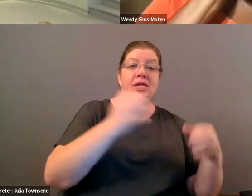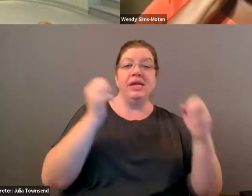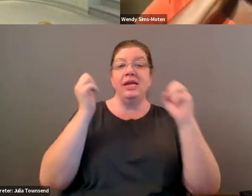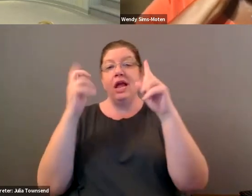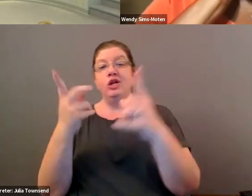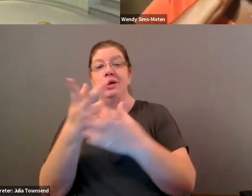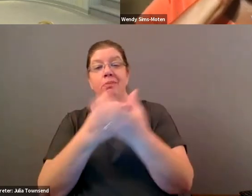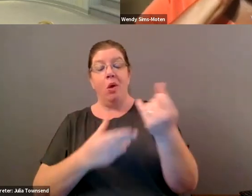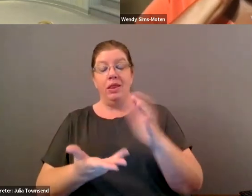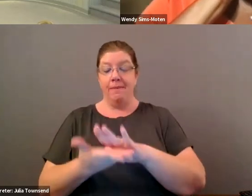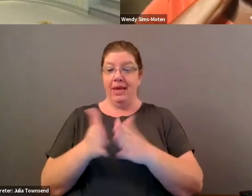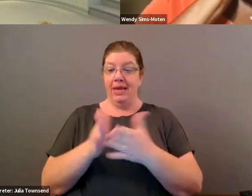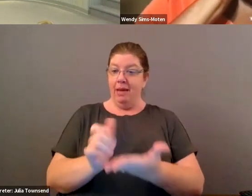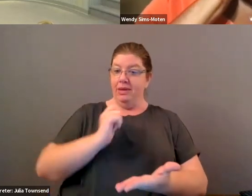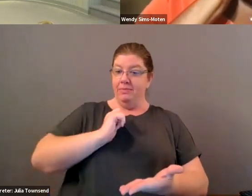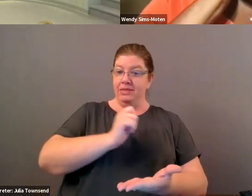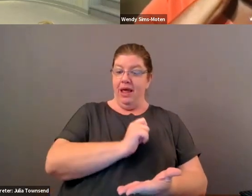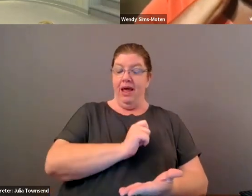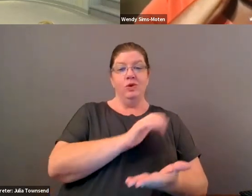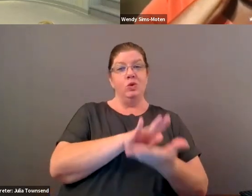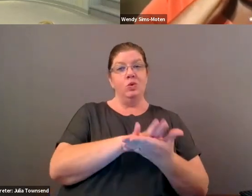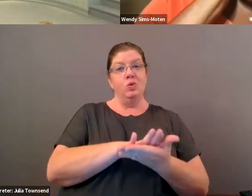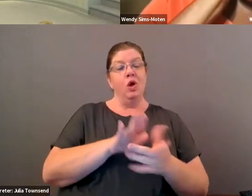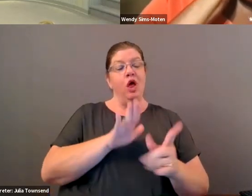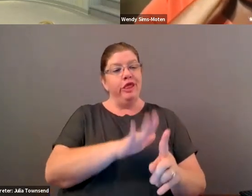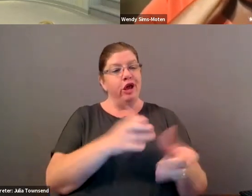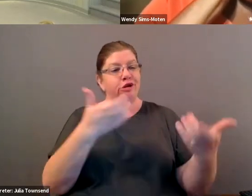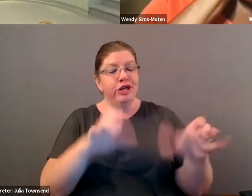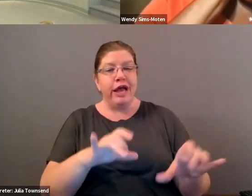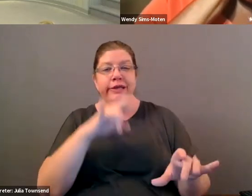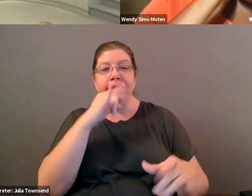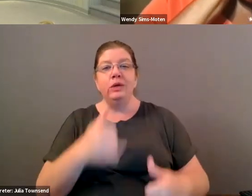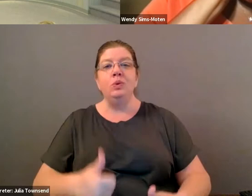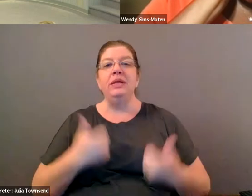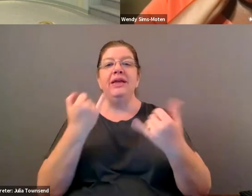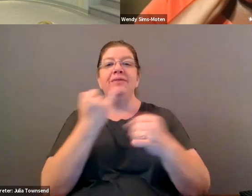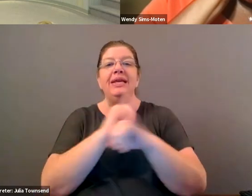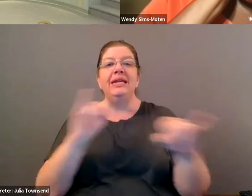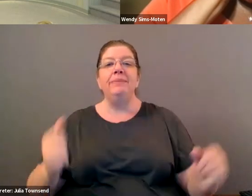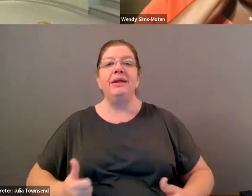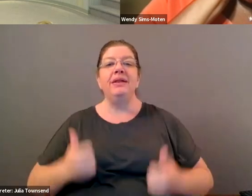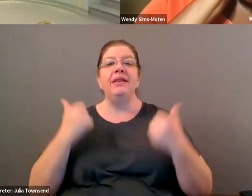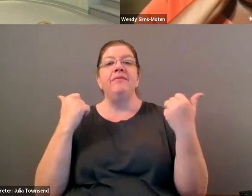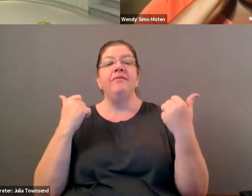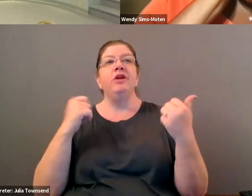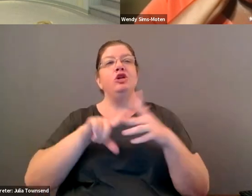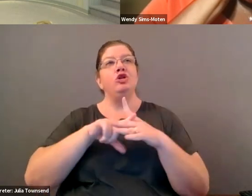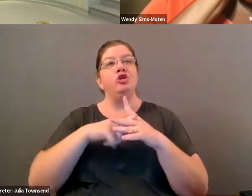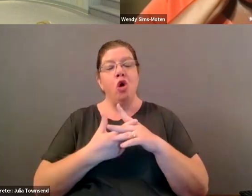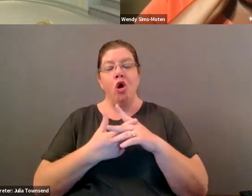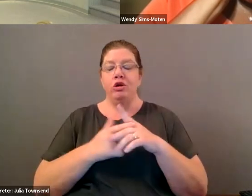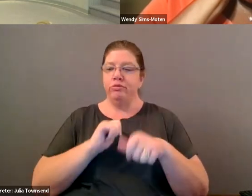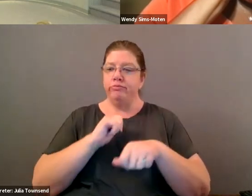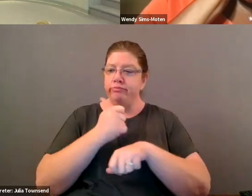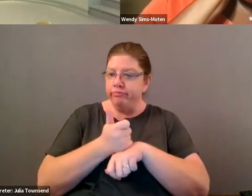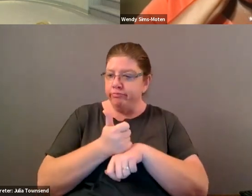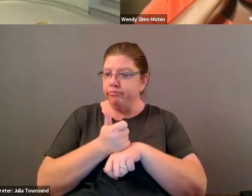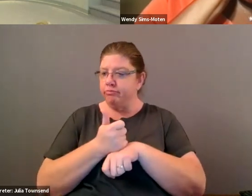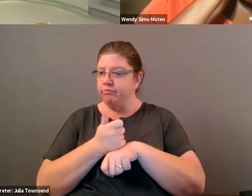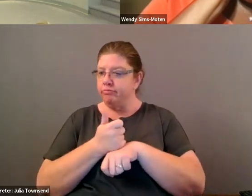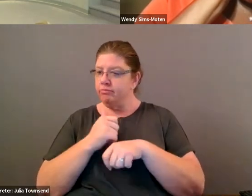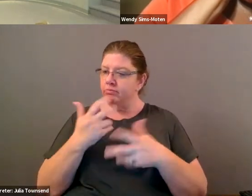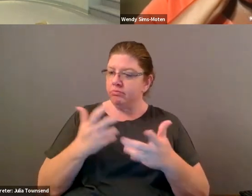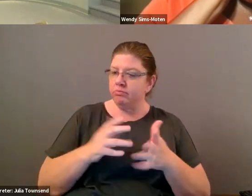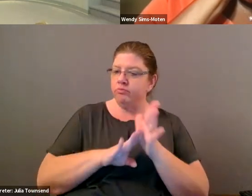become themselves in school. That's their little chance as kids to live an independent life and to start to establish decision-making skills,